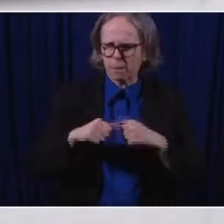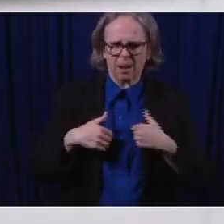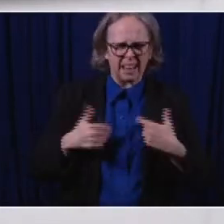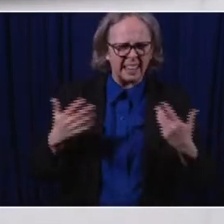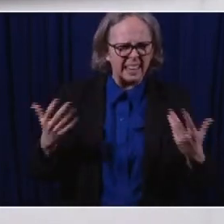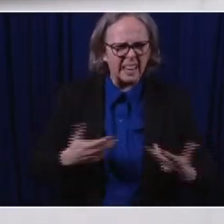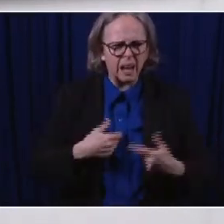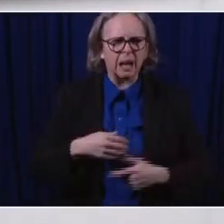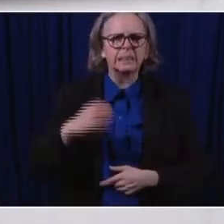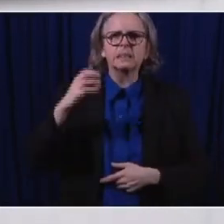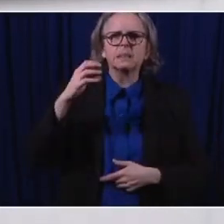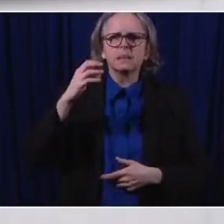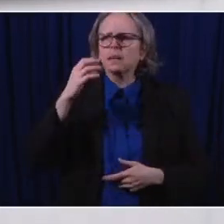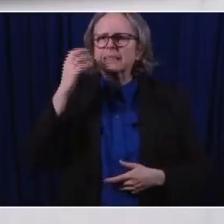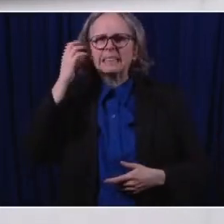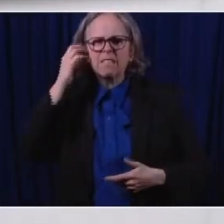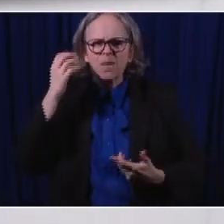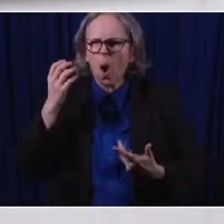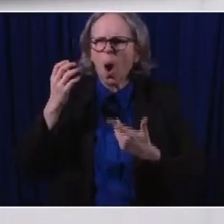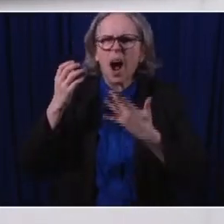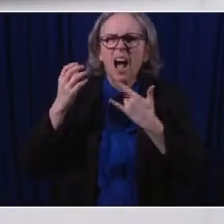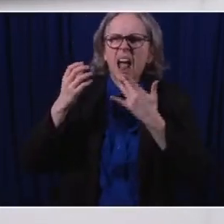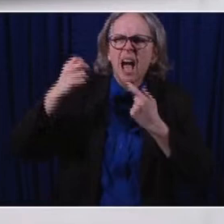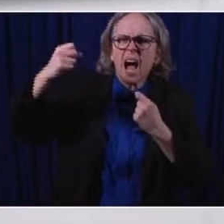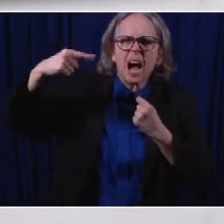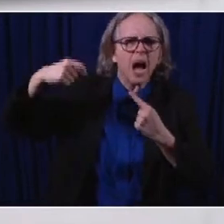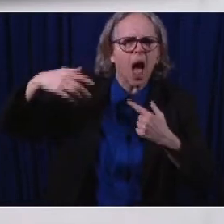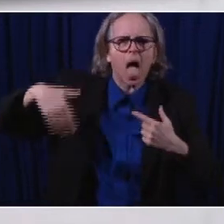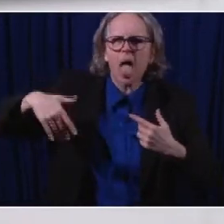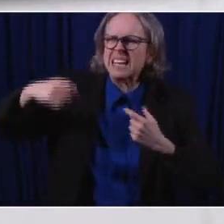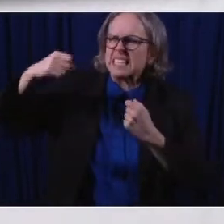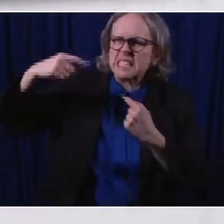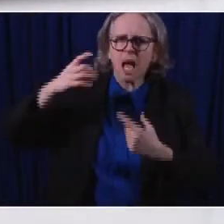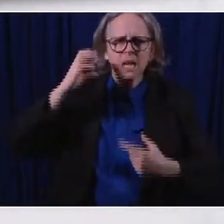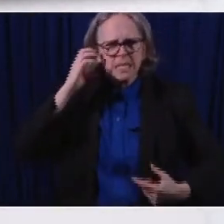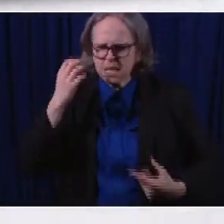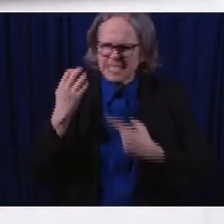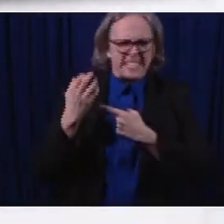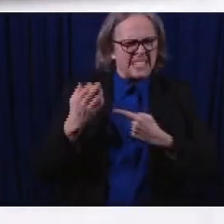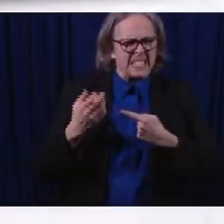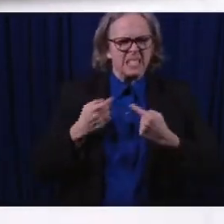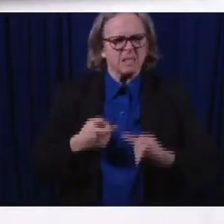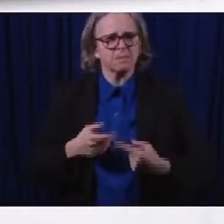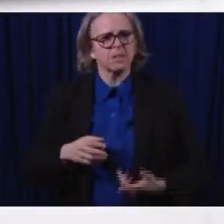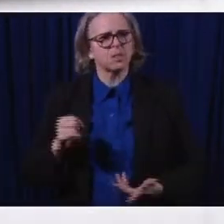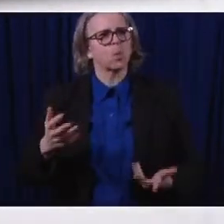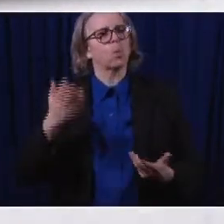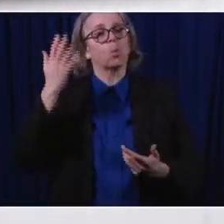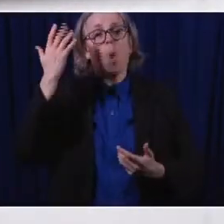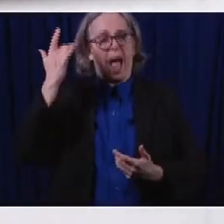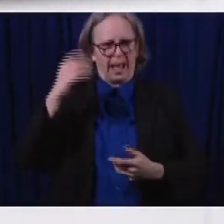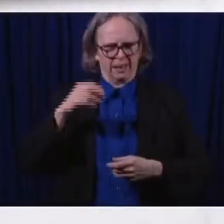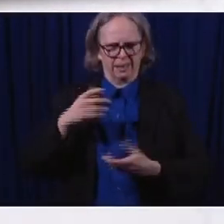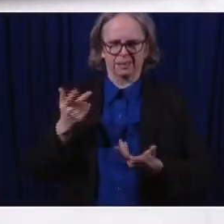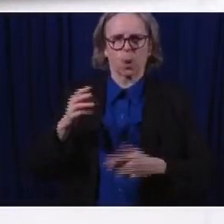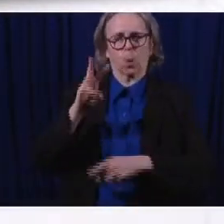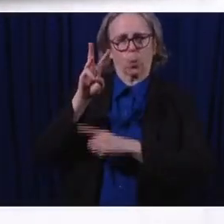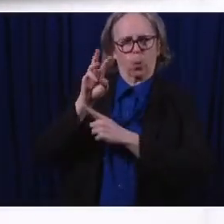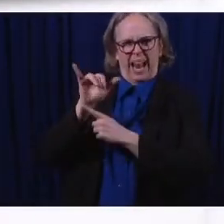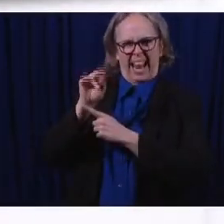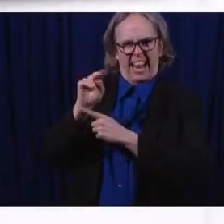about 45 minutes. We're out here near the Wayne National Forest. It's for those of you who don't know where it is,